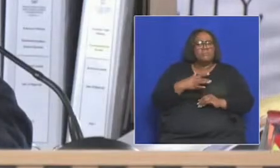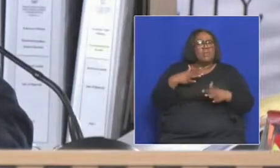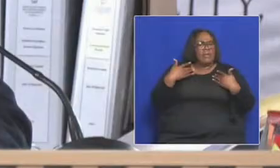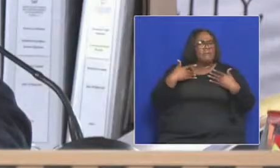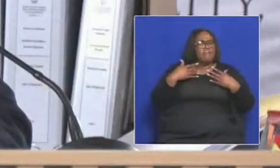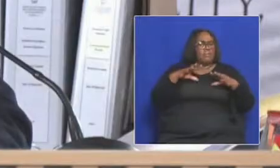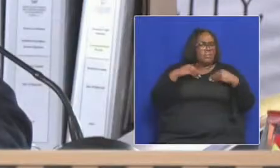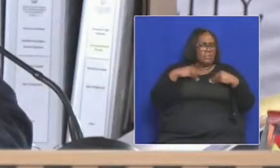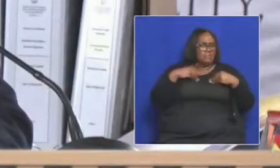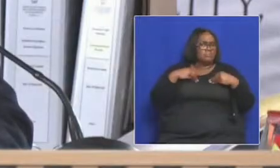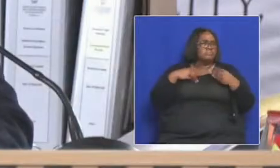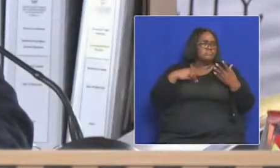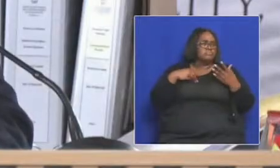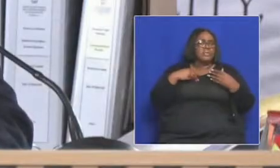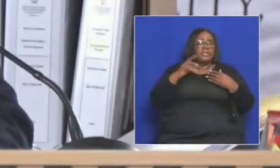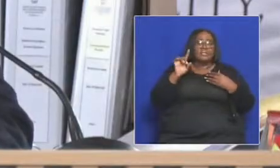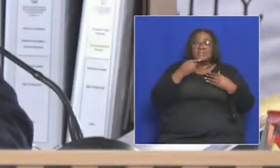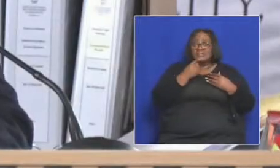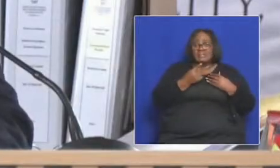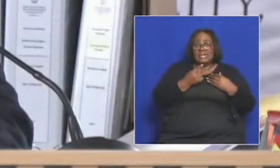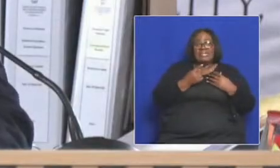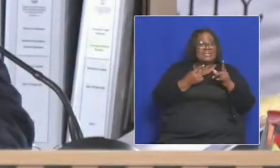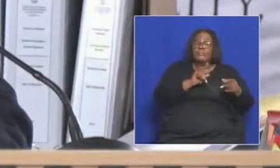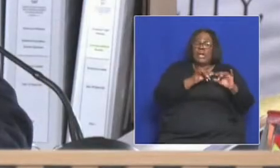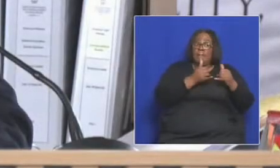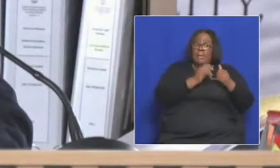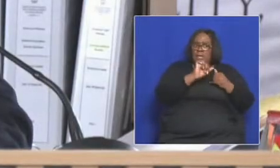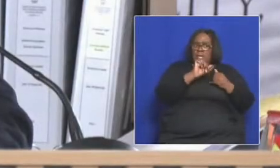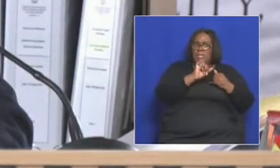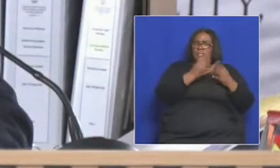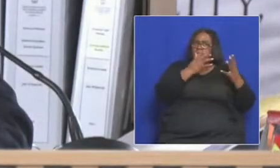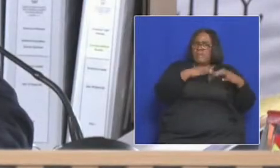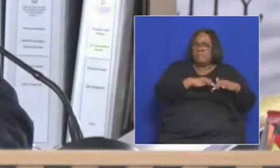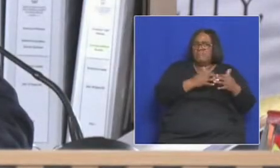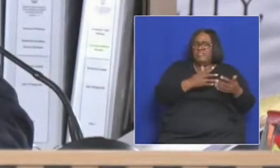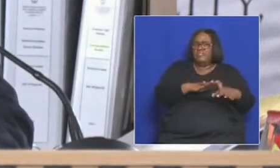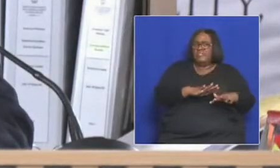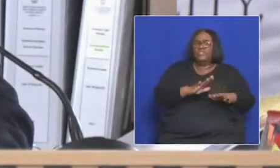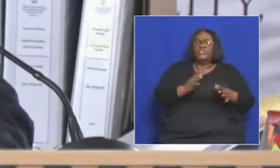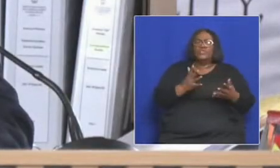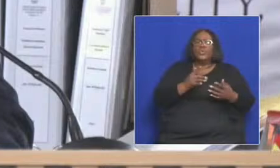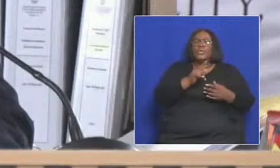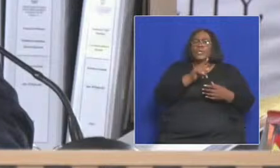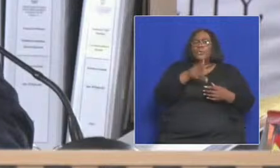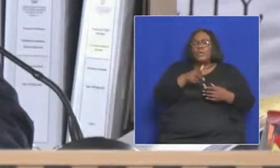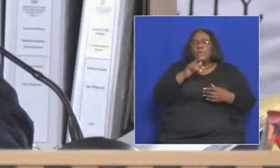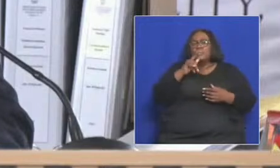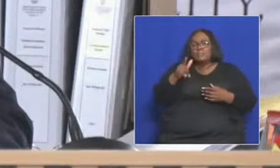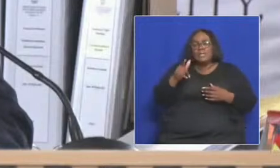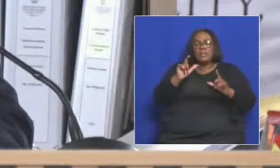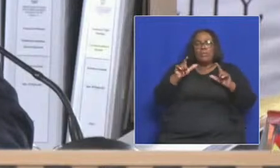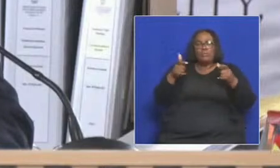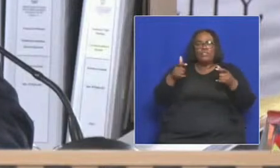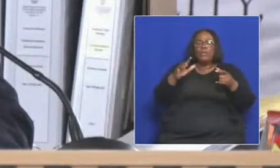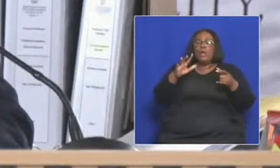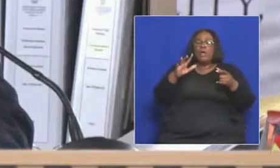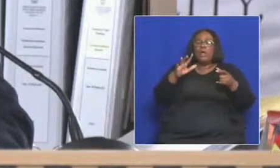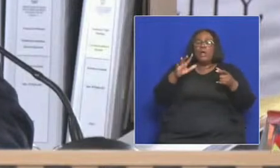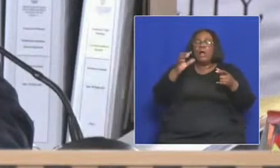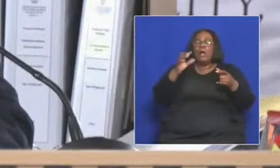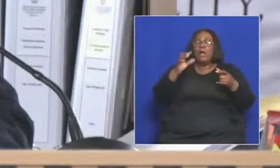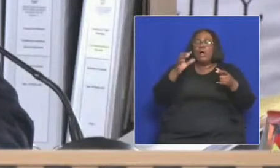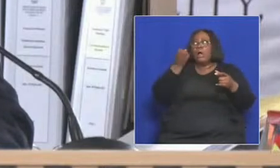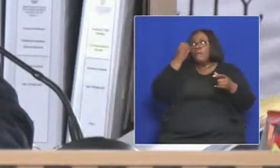as he says, some of his companies have since been deregistered. Word to the Commission, oh, I forgot the 4th, which happened to do one